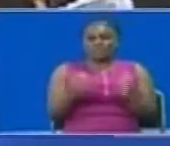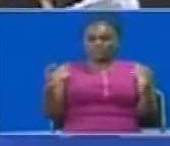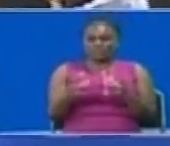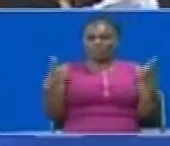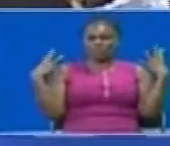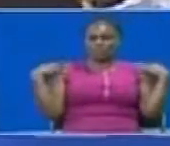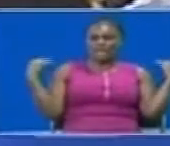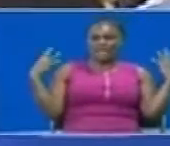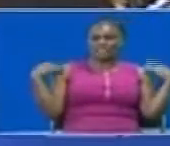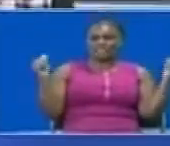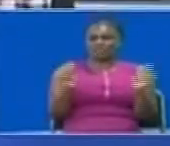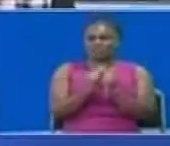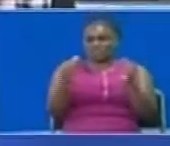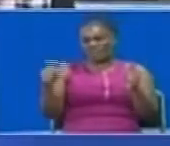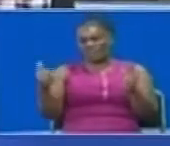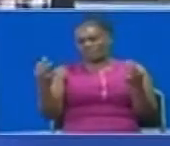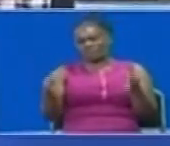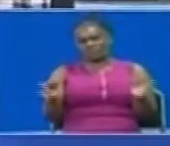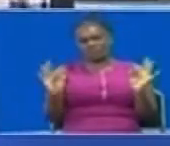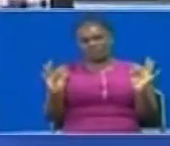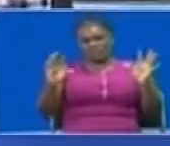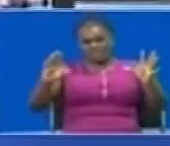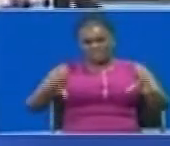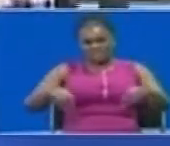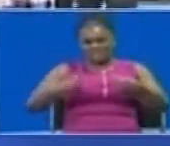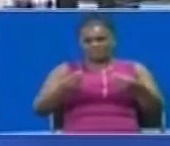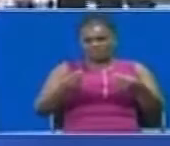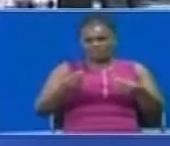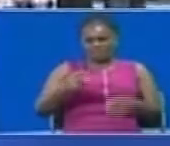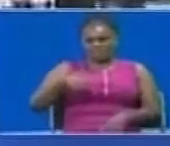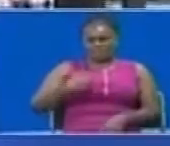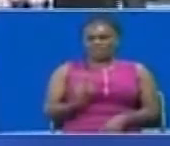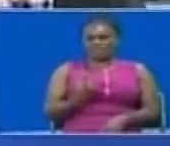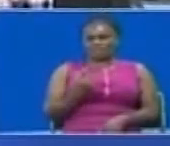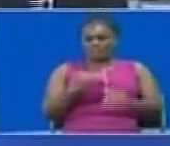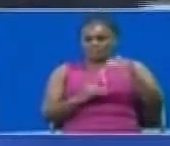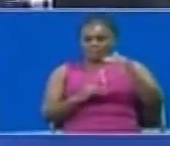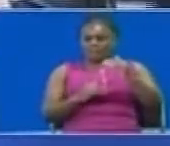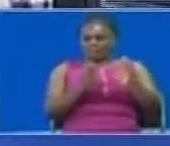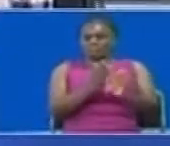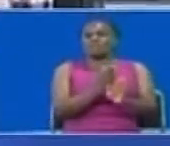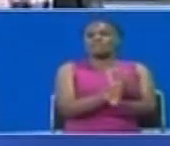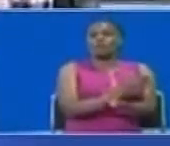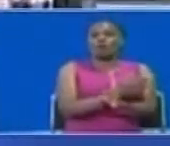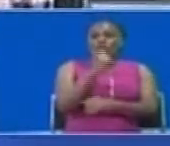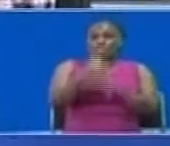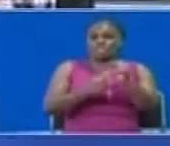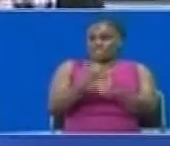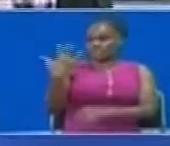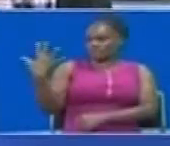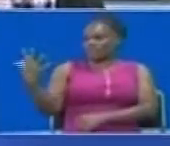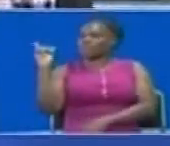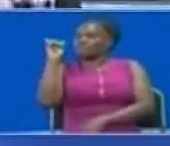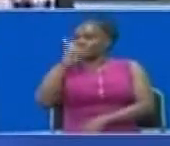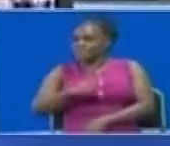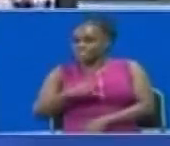as usual. Yeah, we deserve it. We gave us ourselves an ultimatum that before 5 years are over,